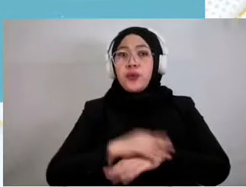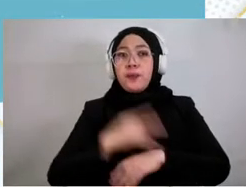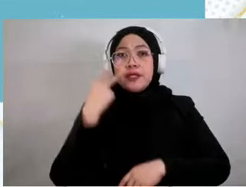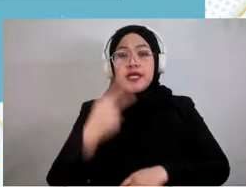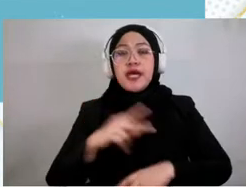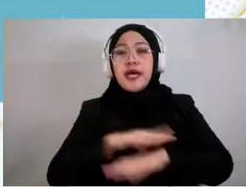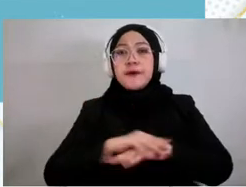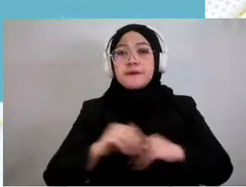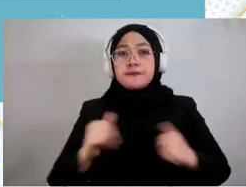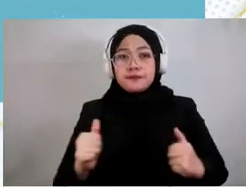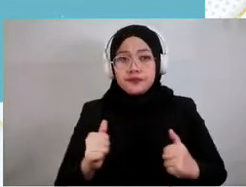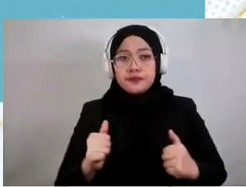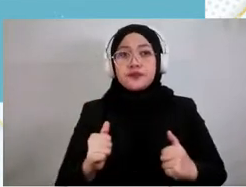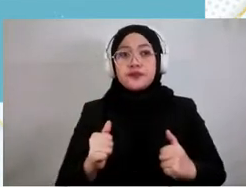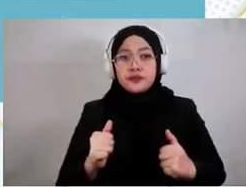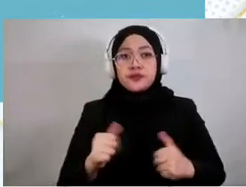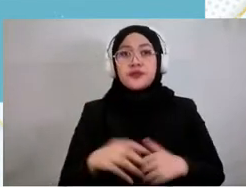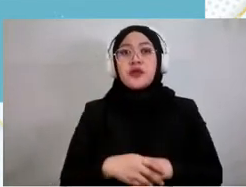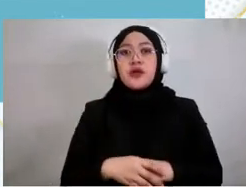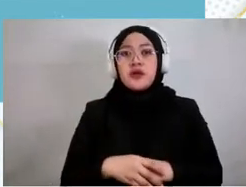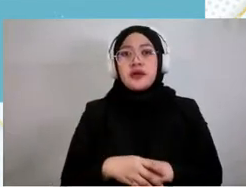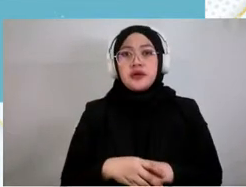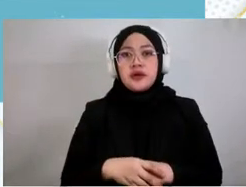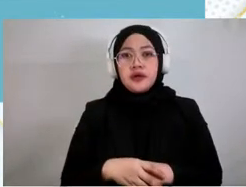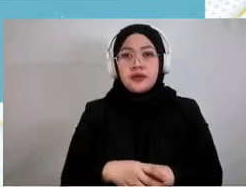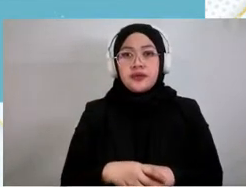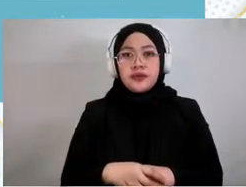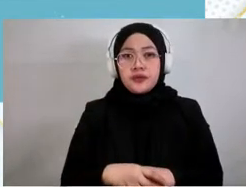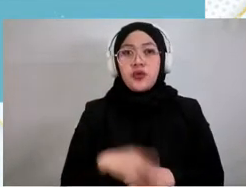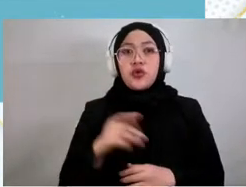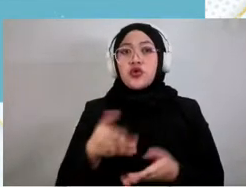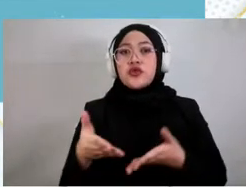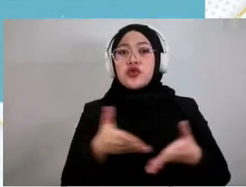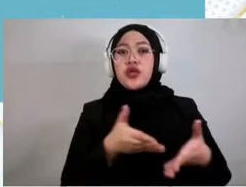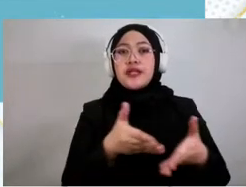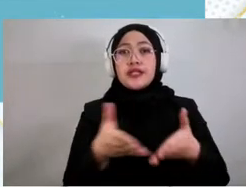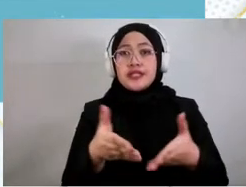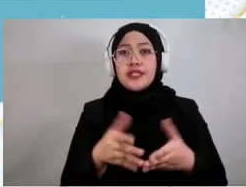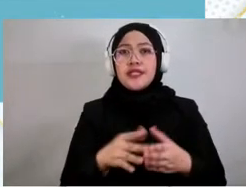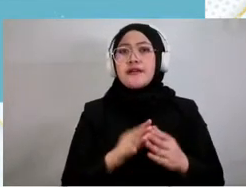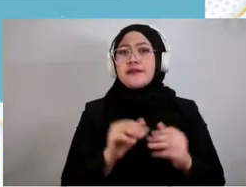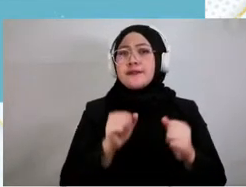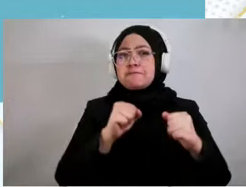our measures through a 3C CT strategy approach. And that is the